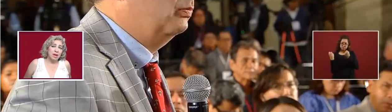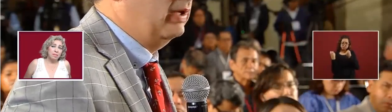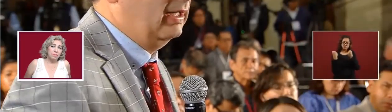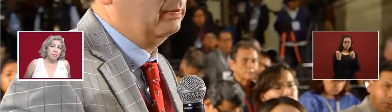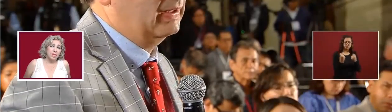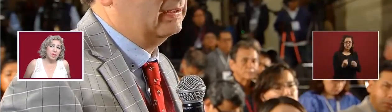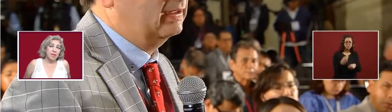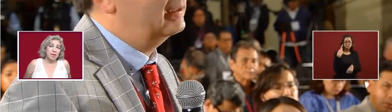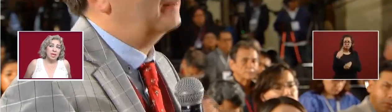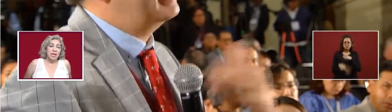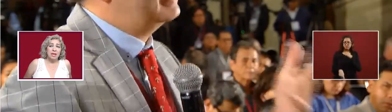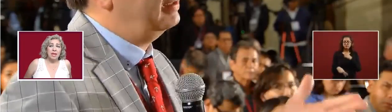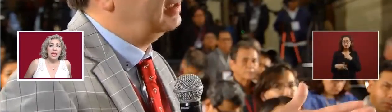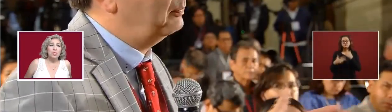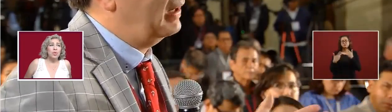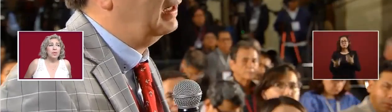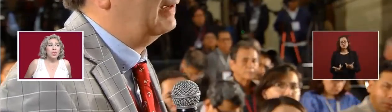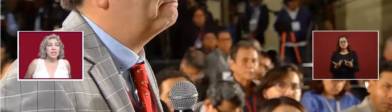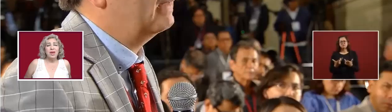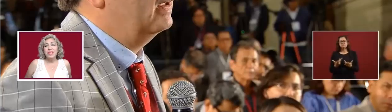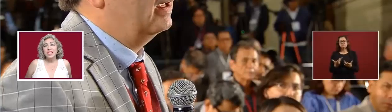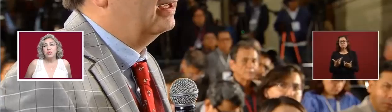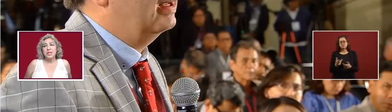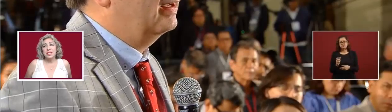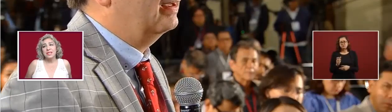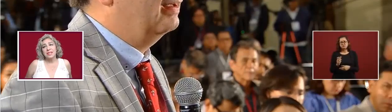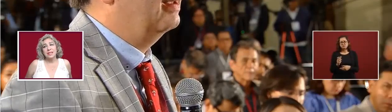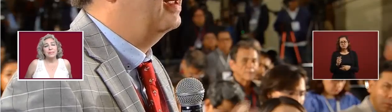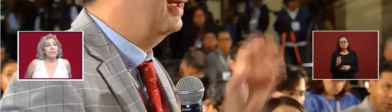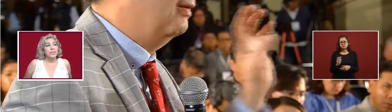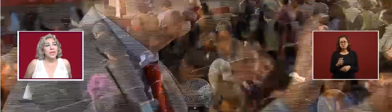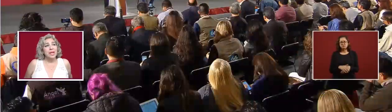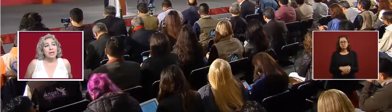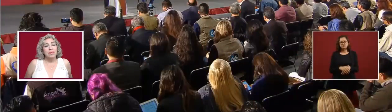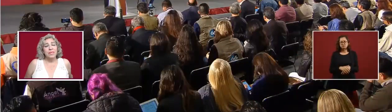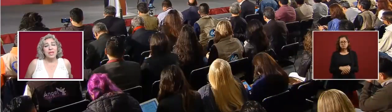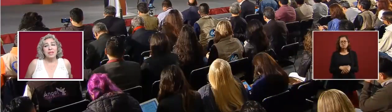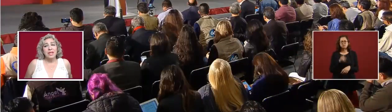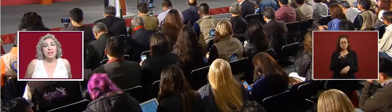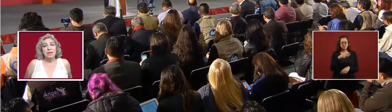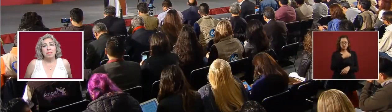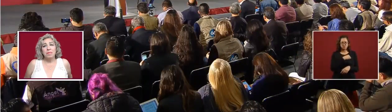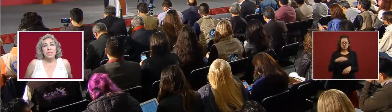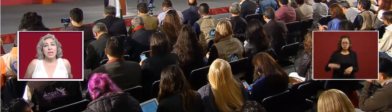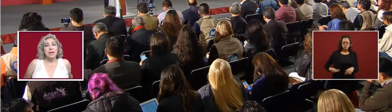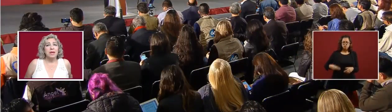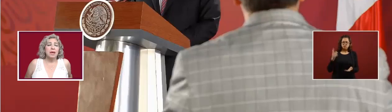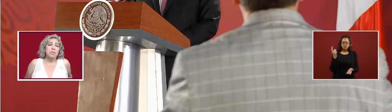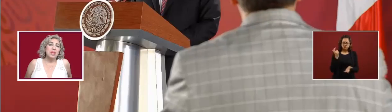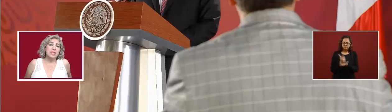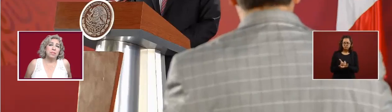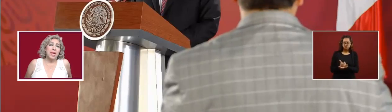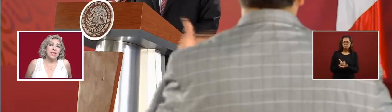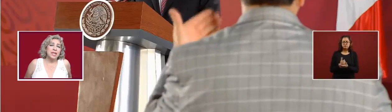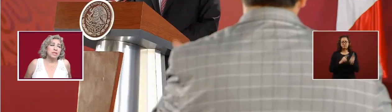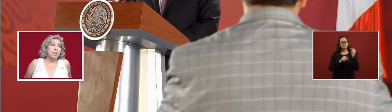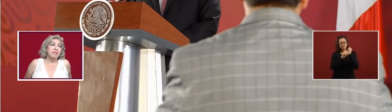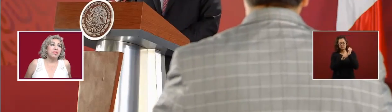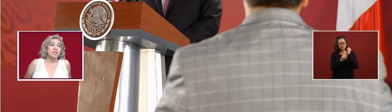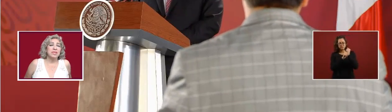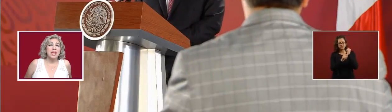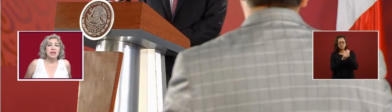um, and, with, all these risks, that the, the municipalities